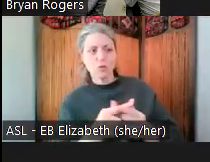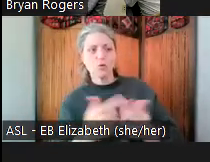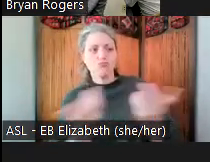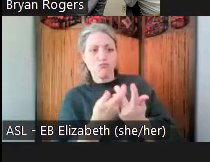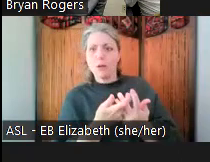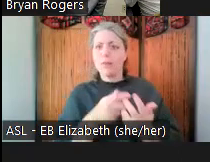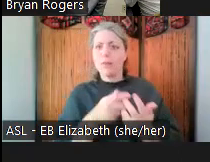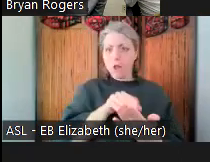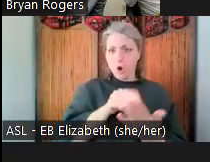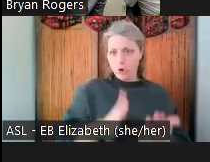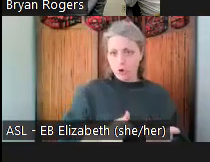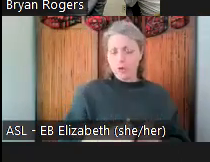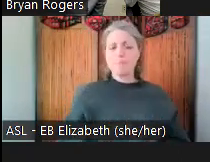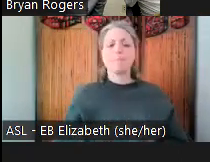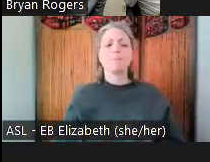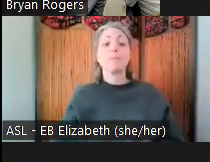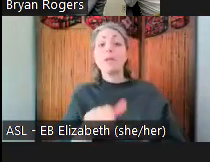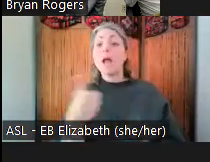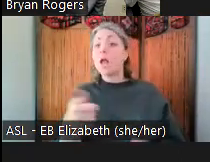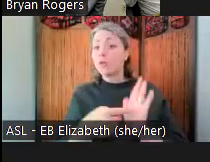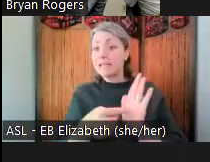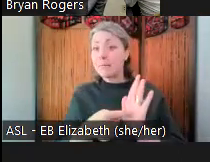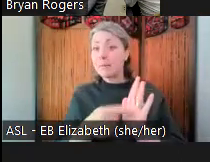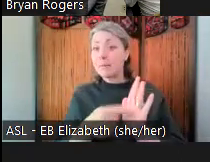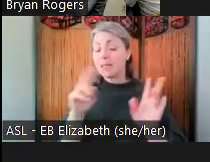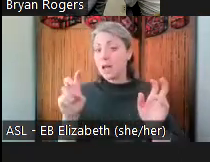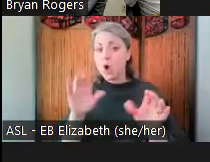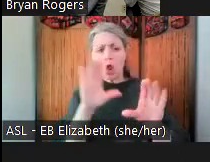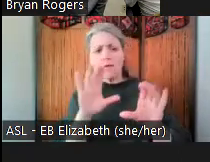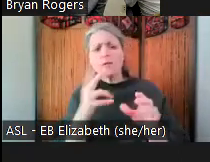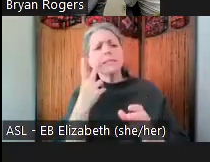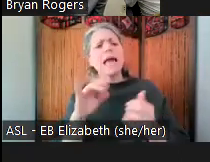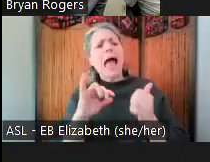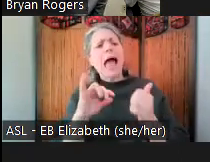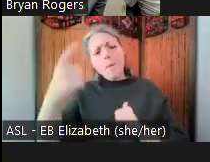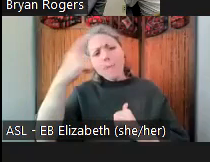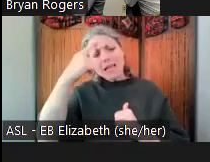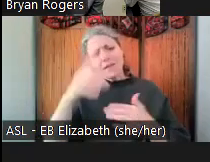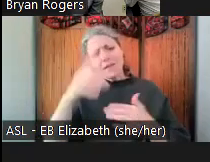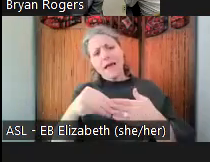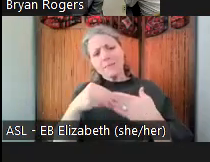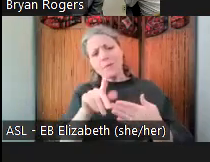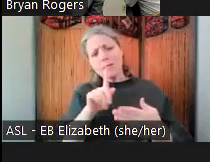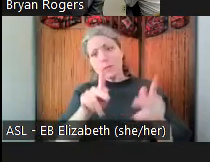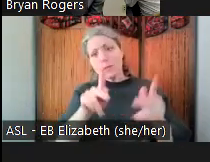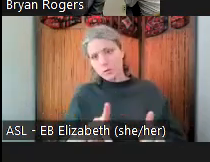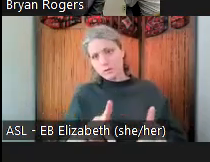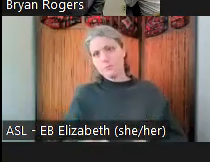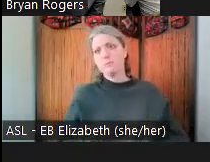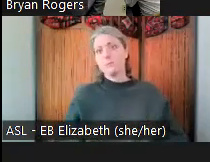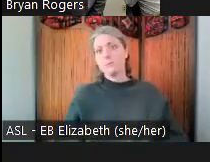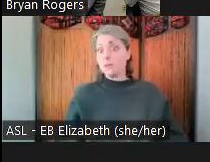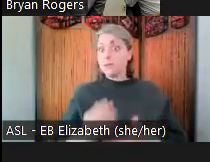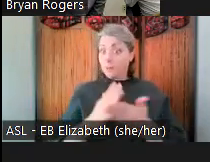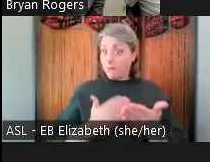another thing you're looking for is like the mental flexibility. So it's really difficult for some of our